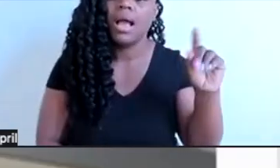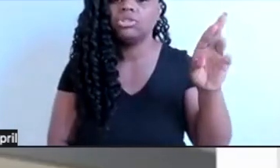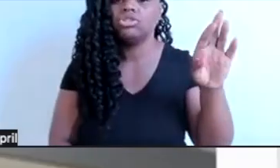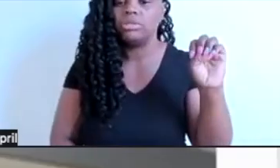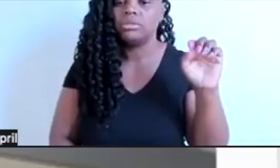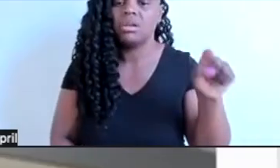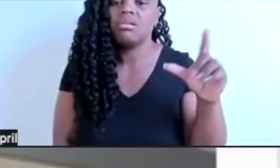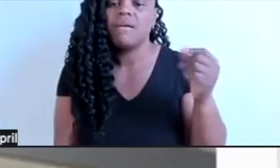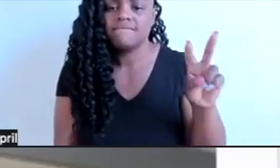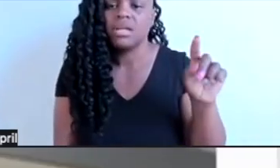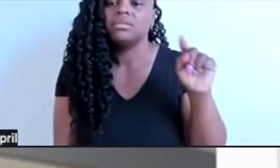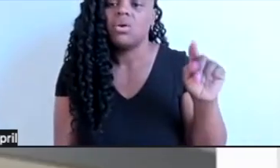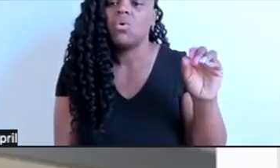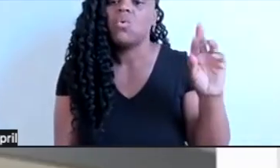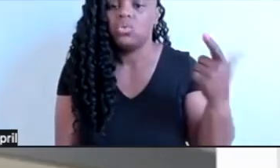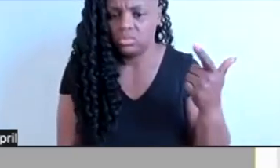www.cadresv.org, as soon as possible.